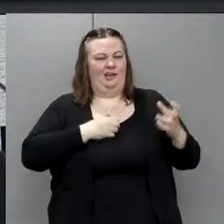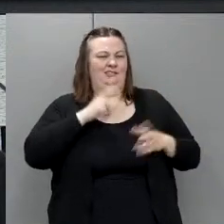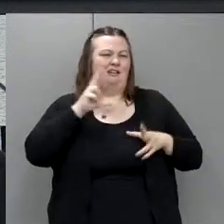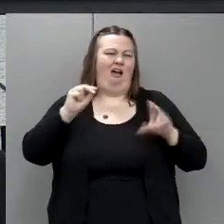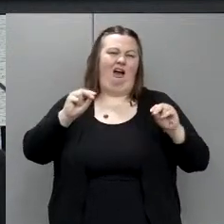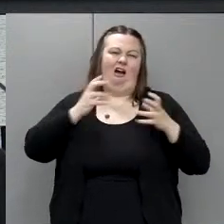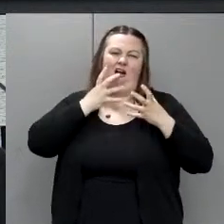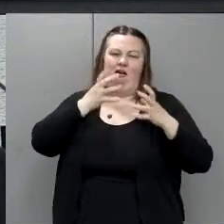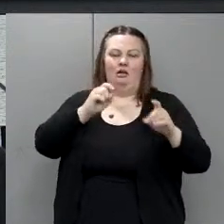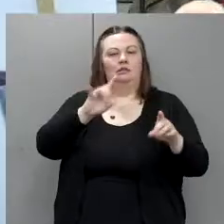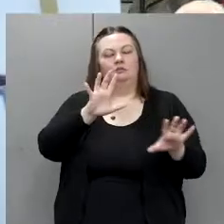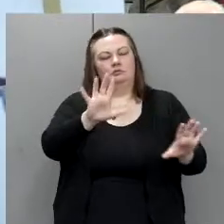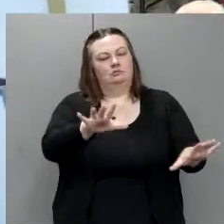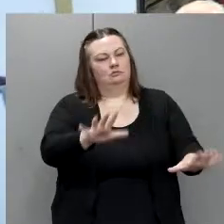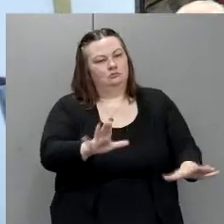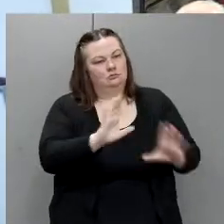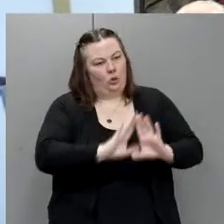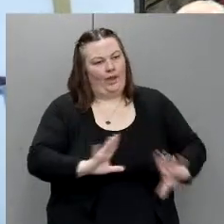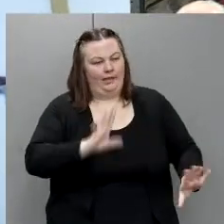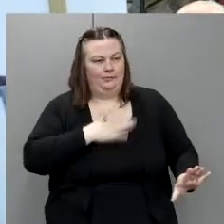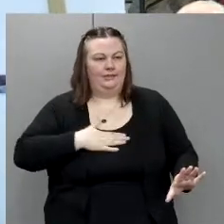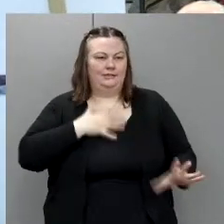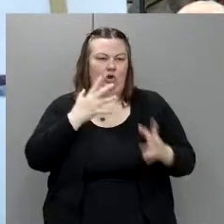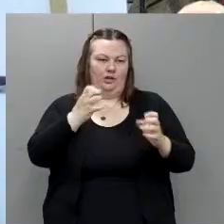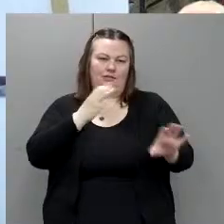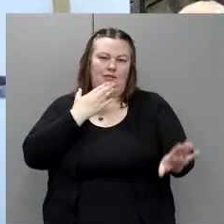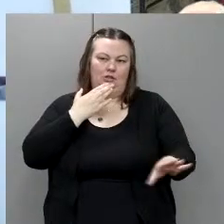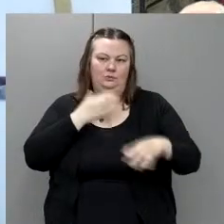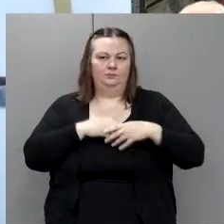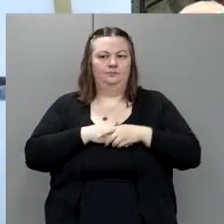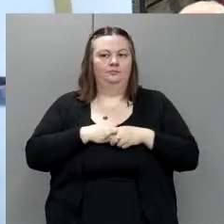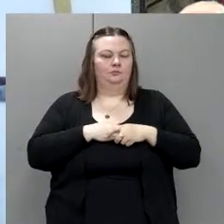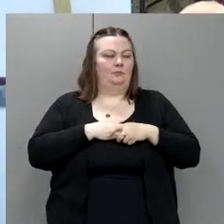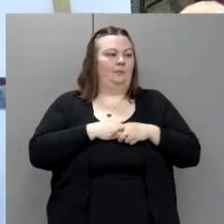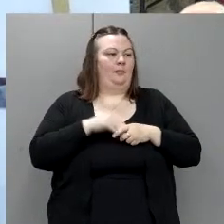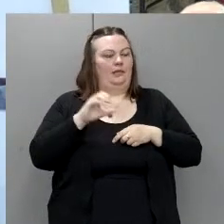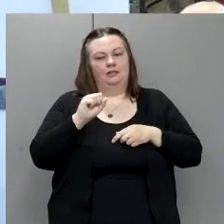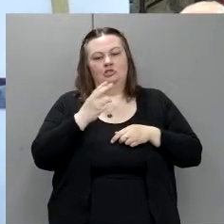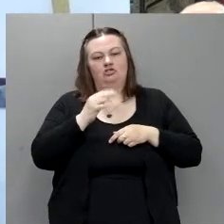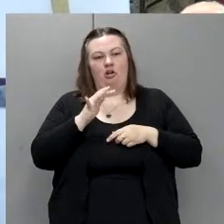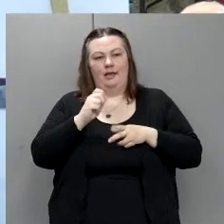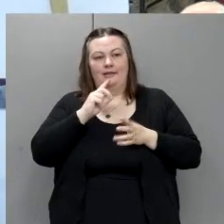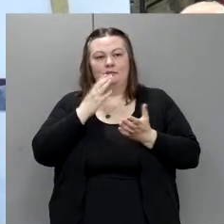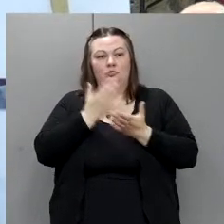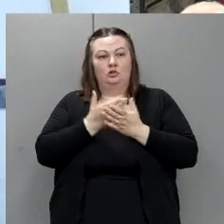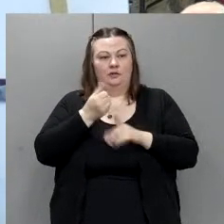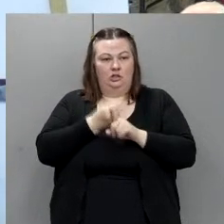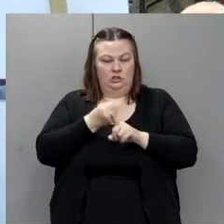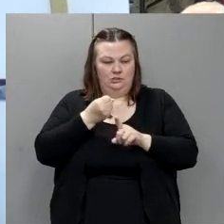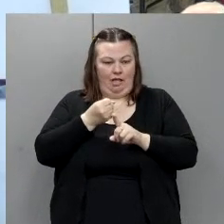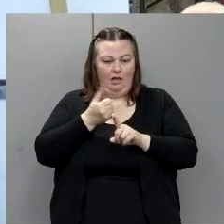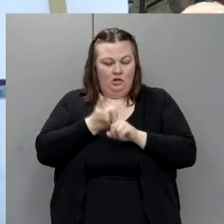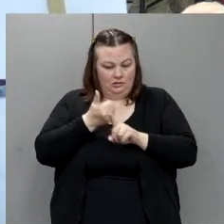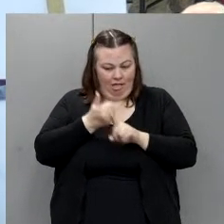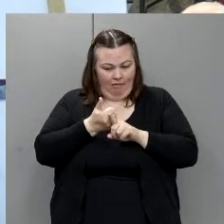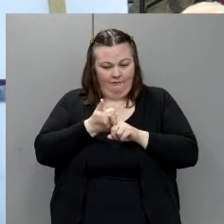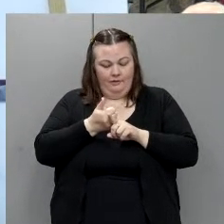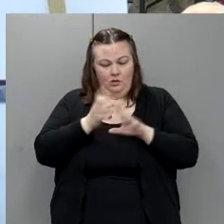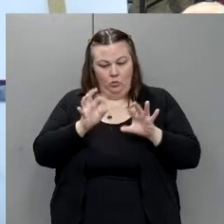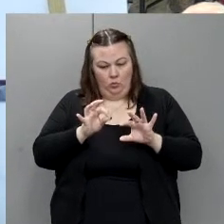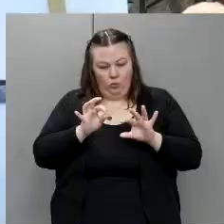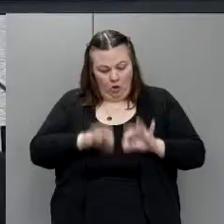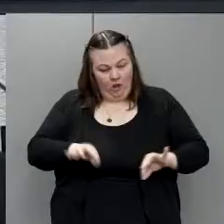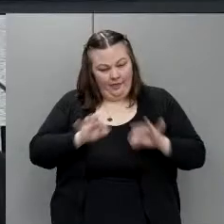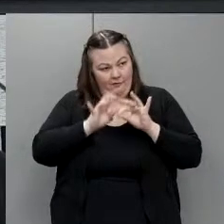Could you please hold it down, please, in the audience? Thank you. Shonda has proven herself to be worthy